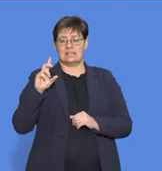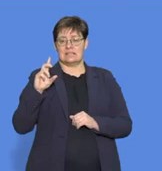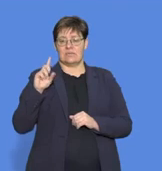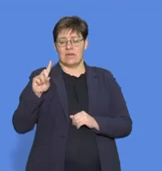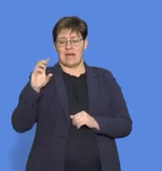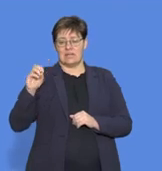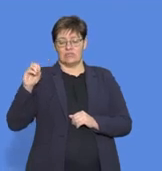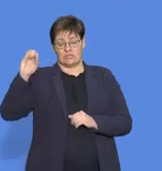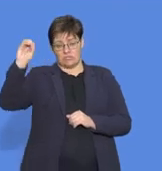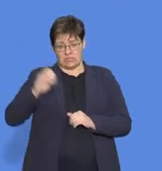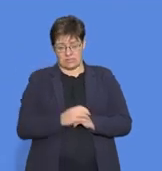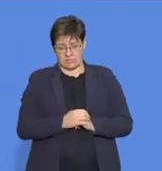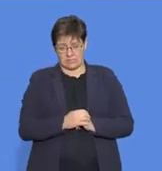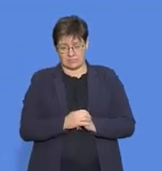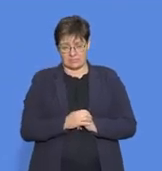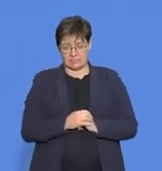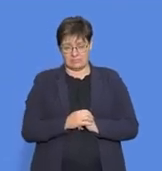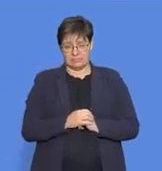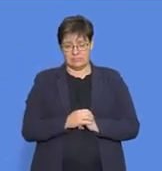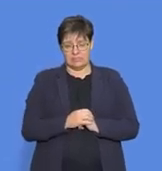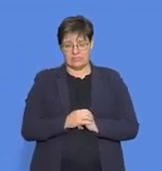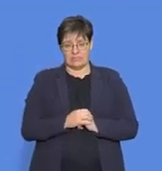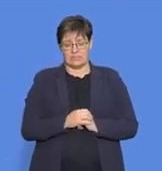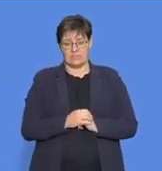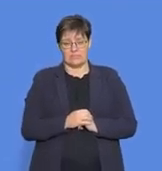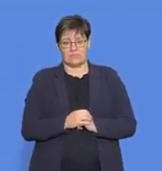is 100 degrees.